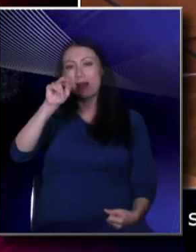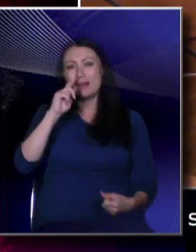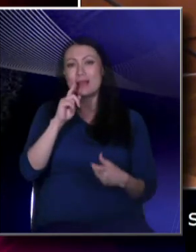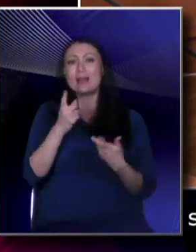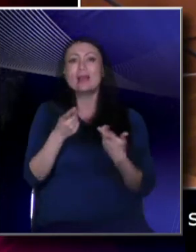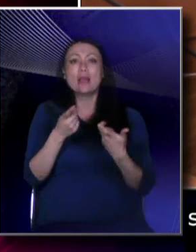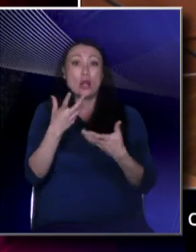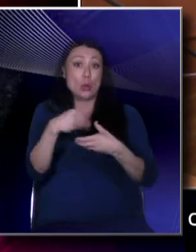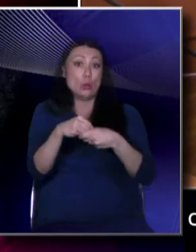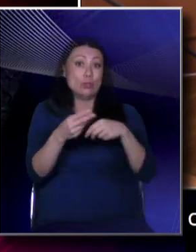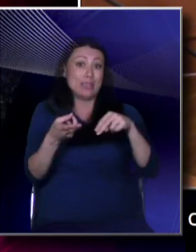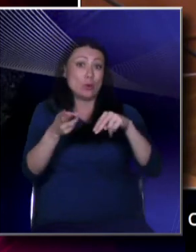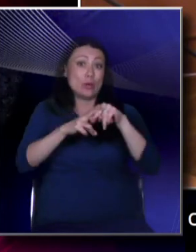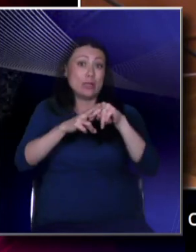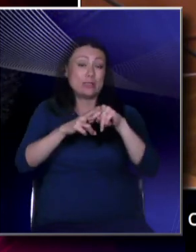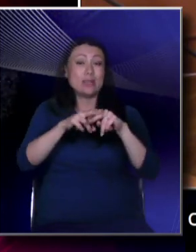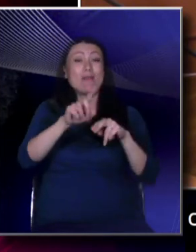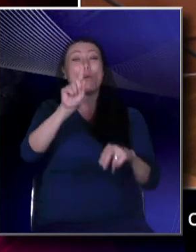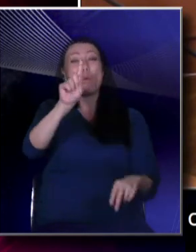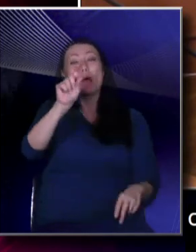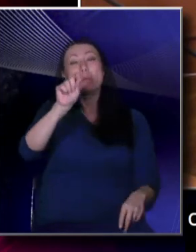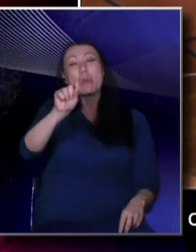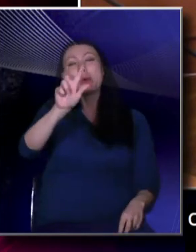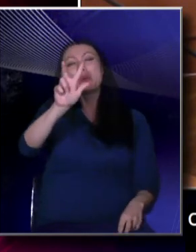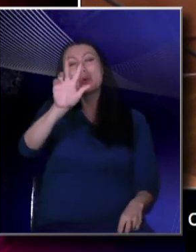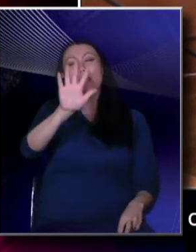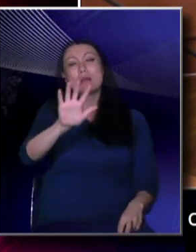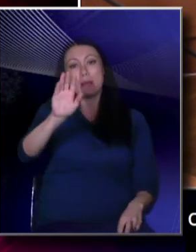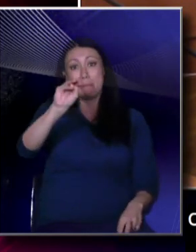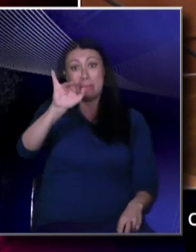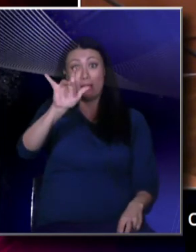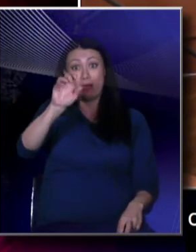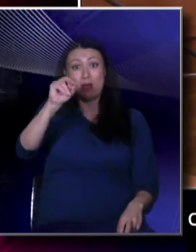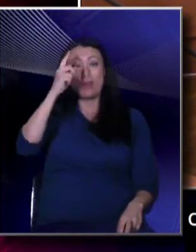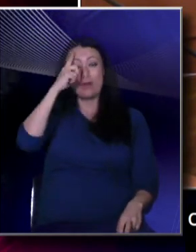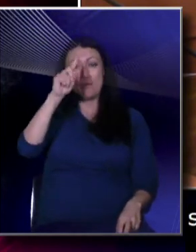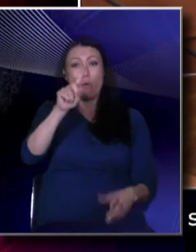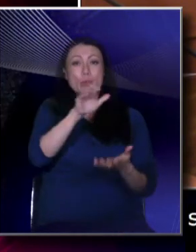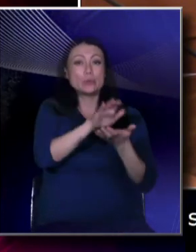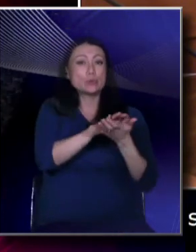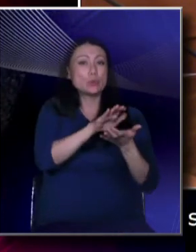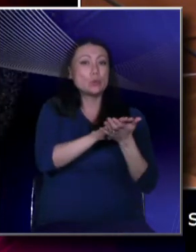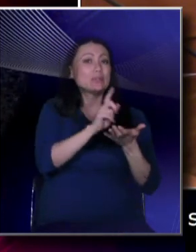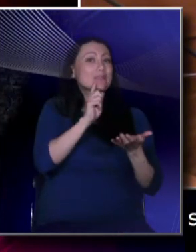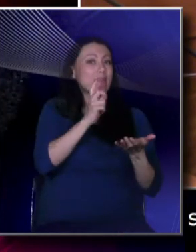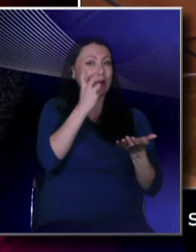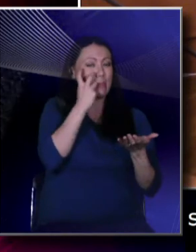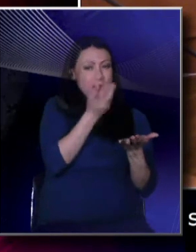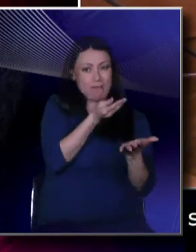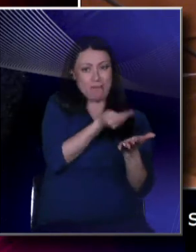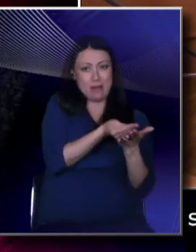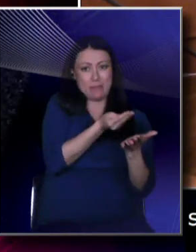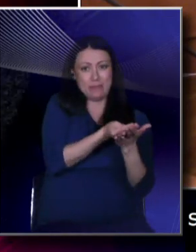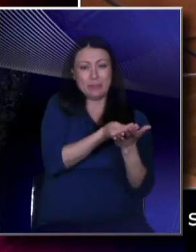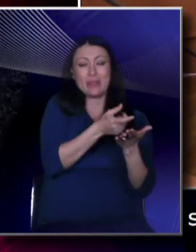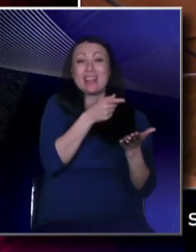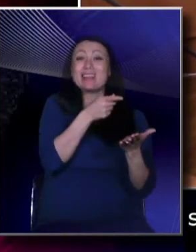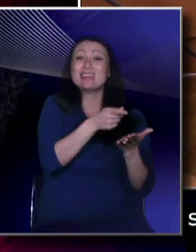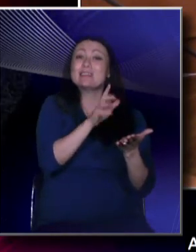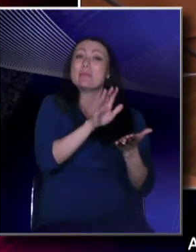of approximately $1.3 million from the Schools for the Deaf and the Blind Fund, which consists of about